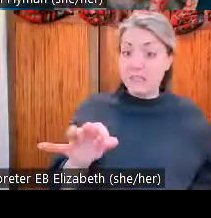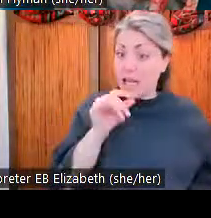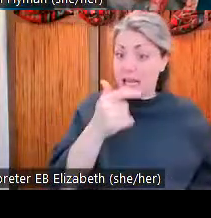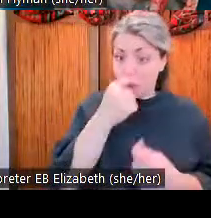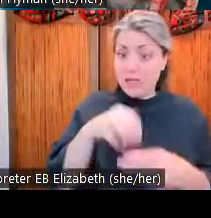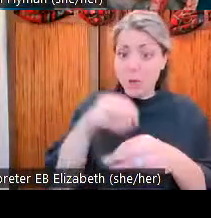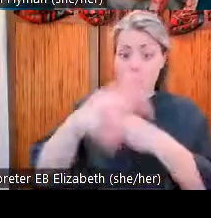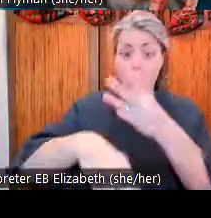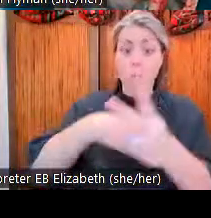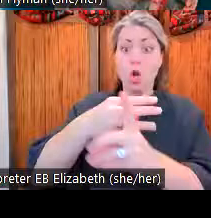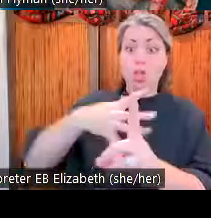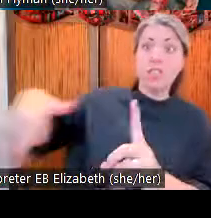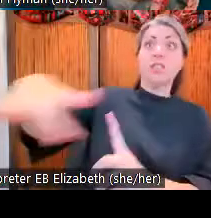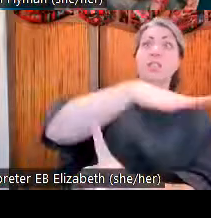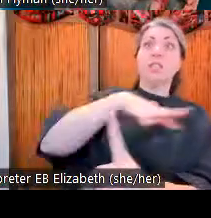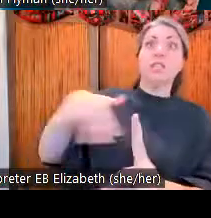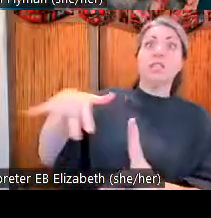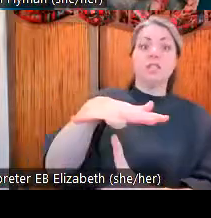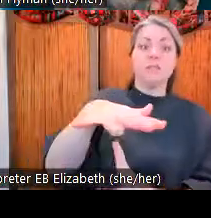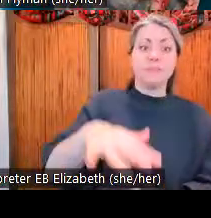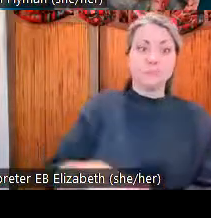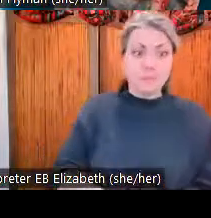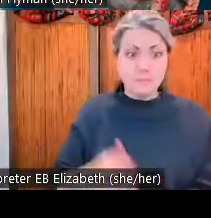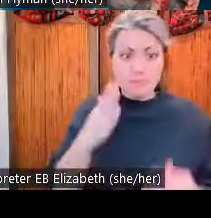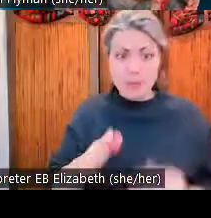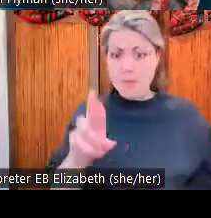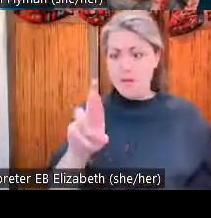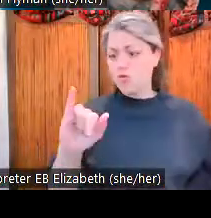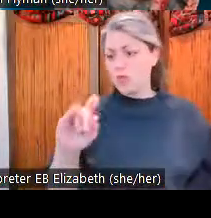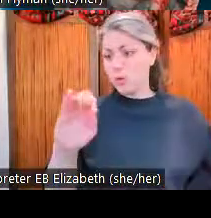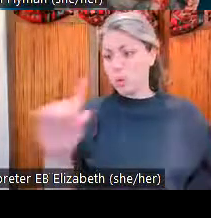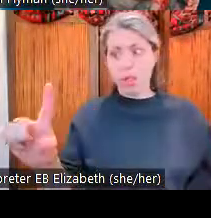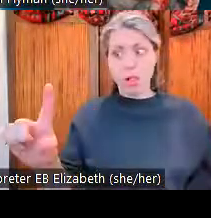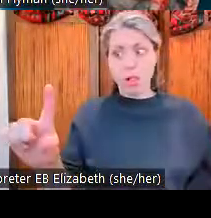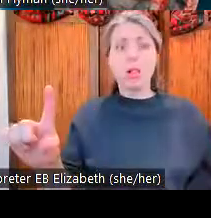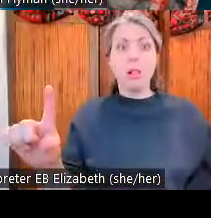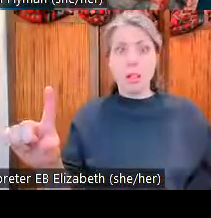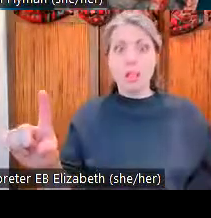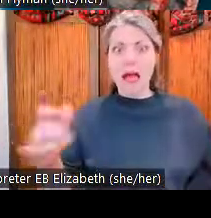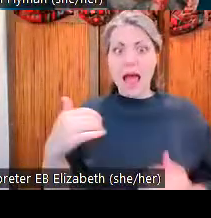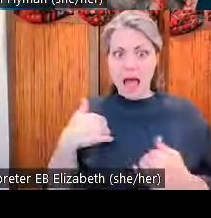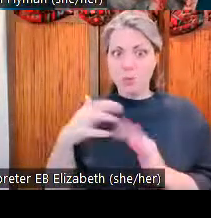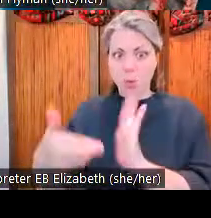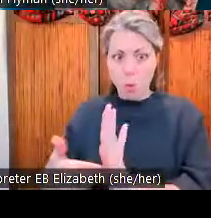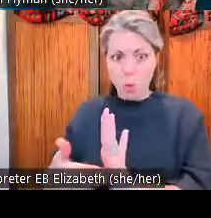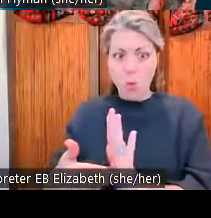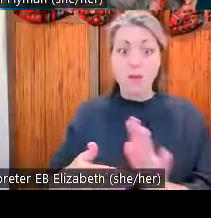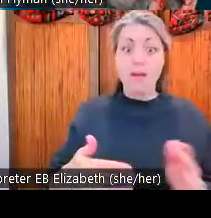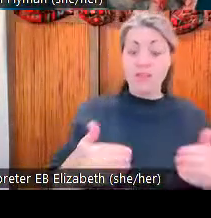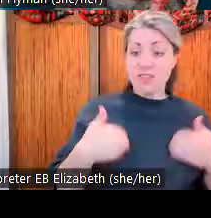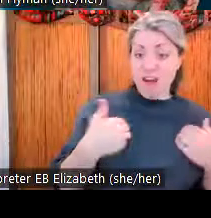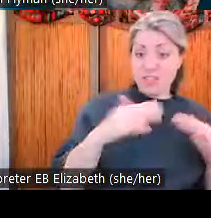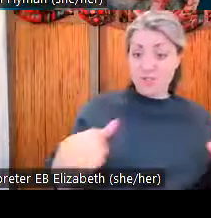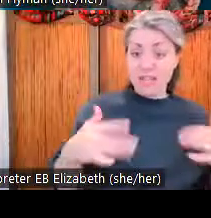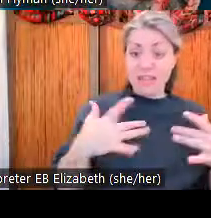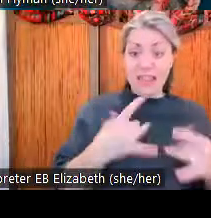to give order to your world. And whereas young children will have some just so behaviors, they like things to be